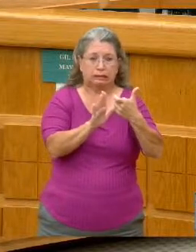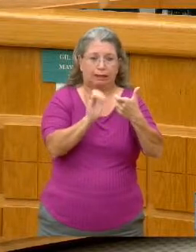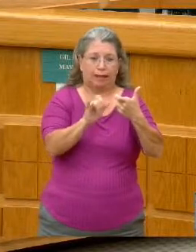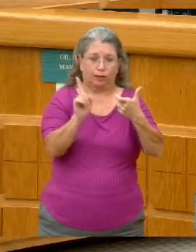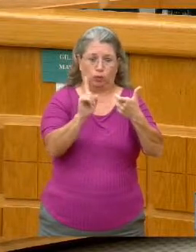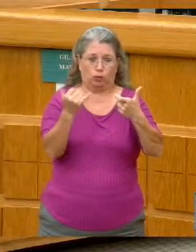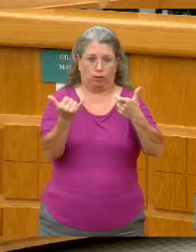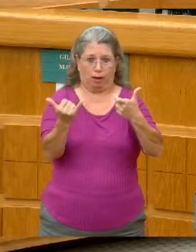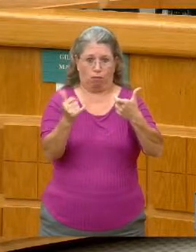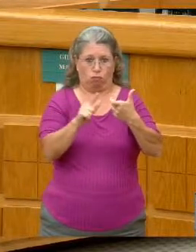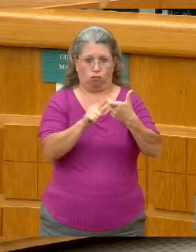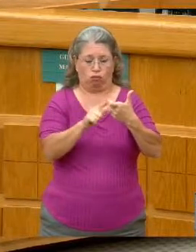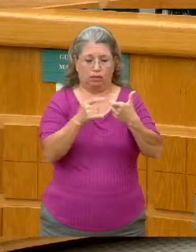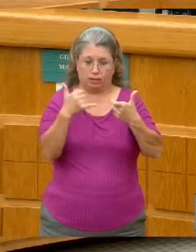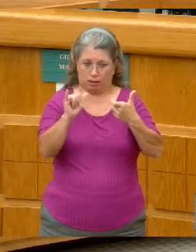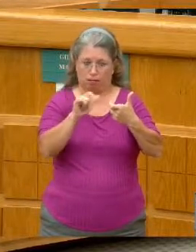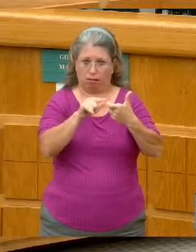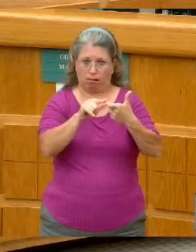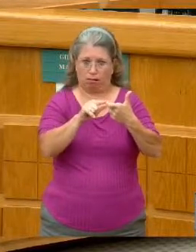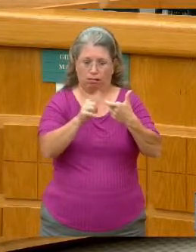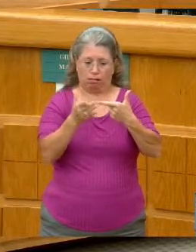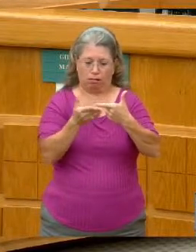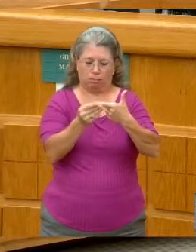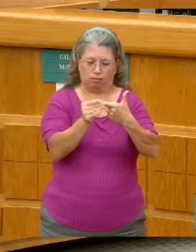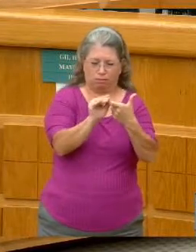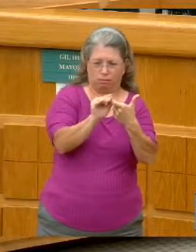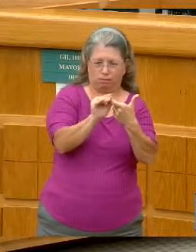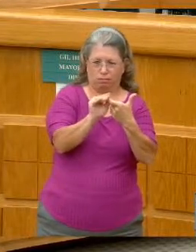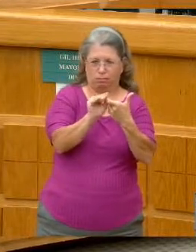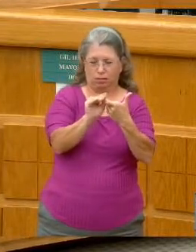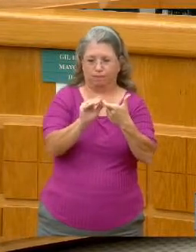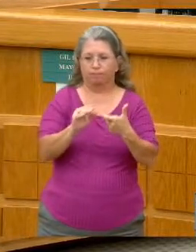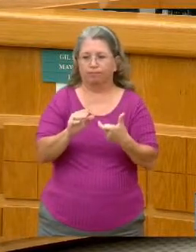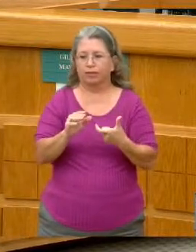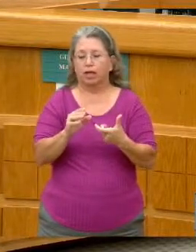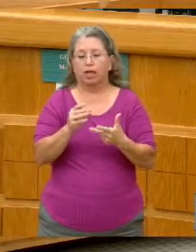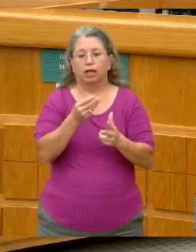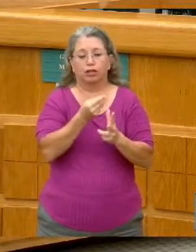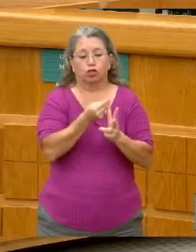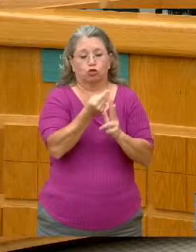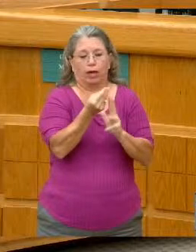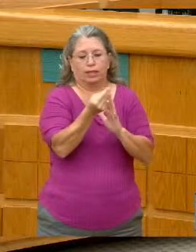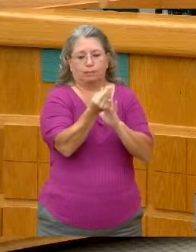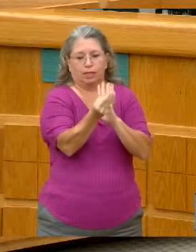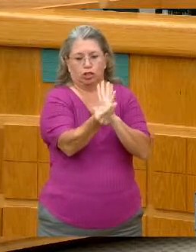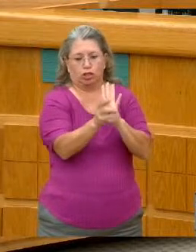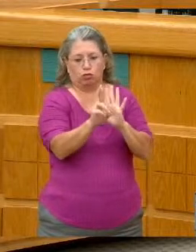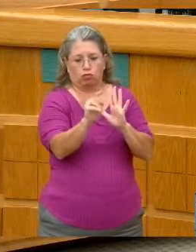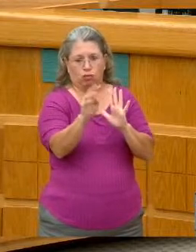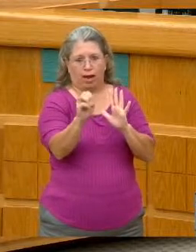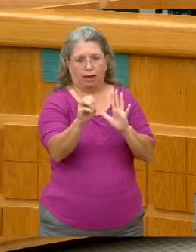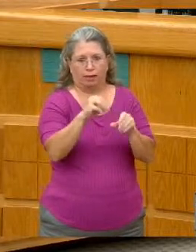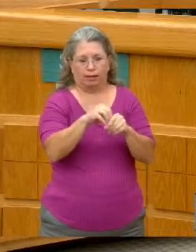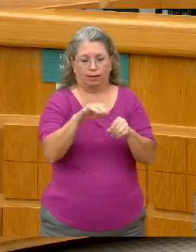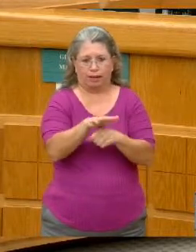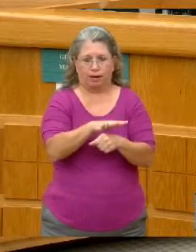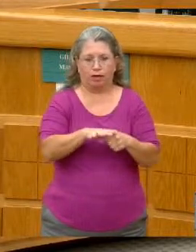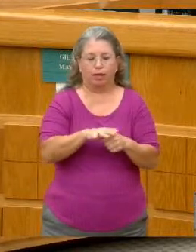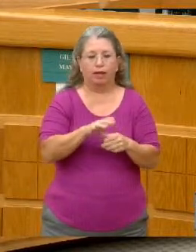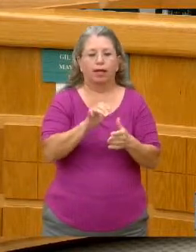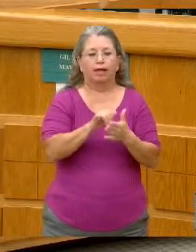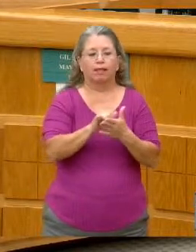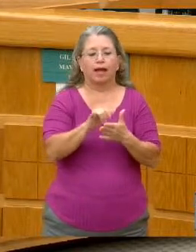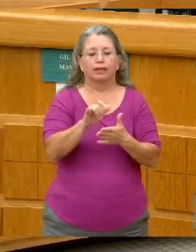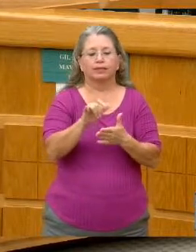The transmission rate in the Coastal Bend area, we've been showing you guys this. The transmission rate is for every person that gets infected, how